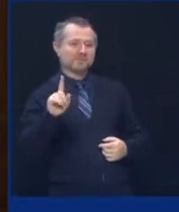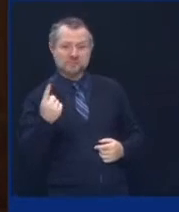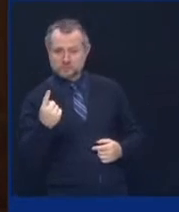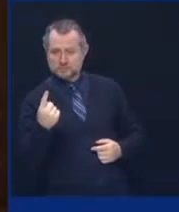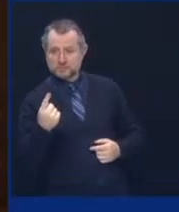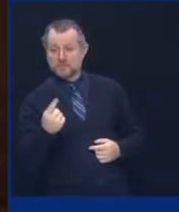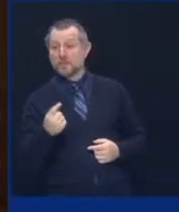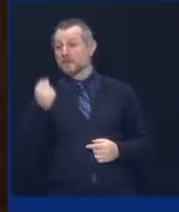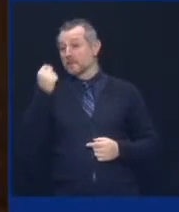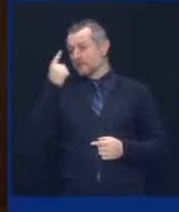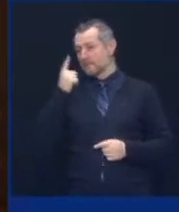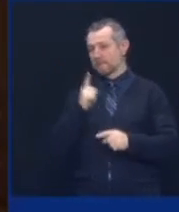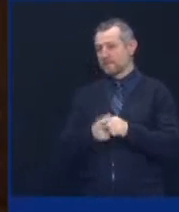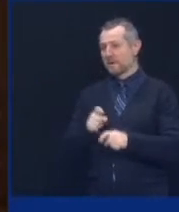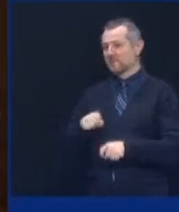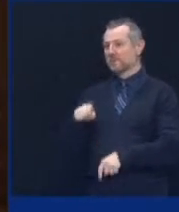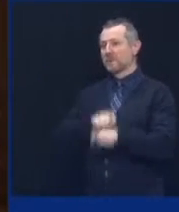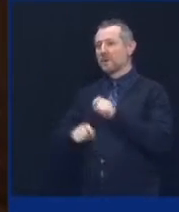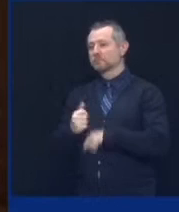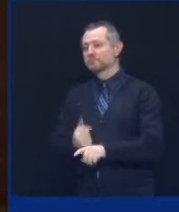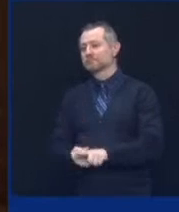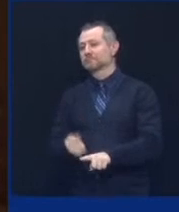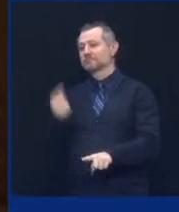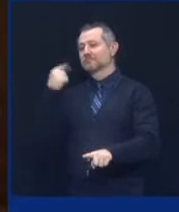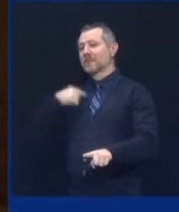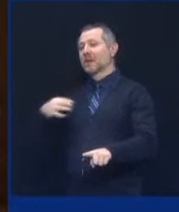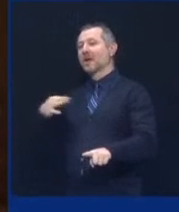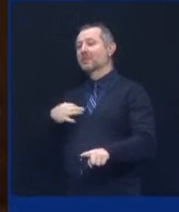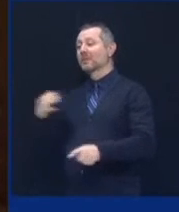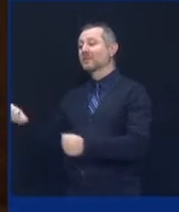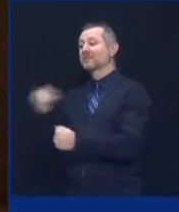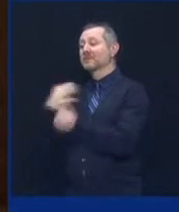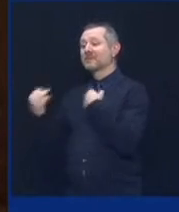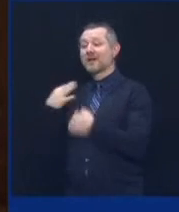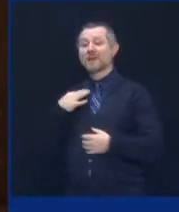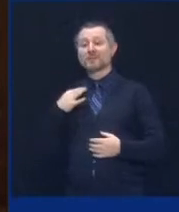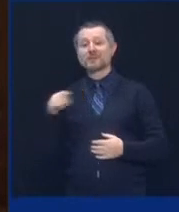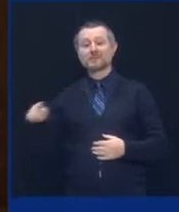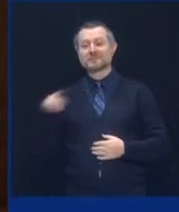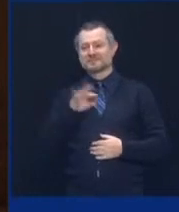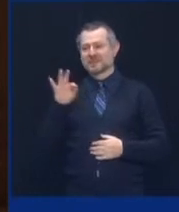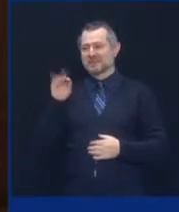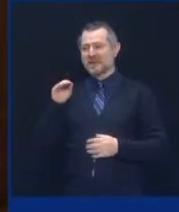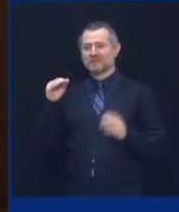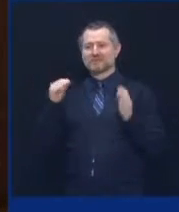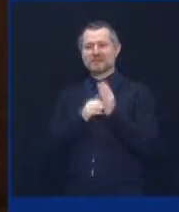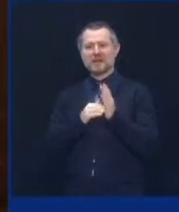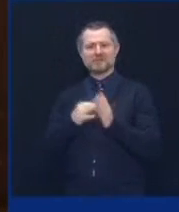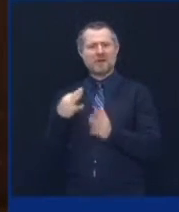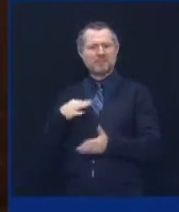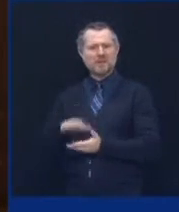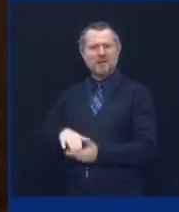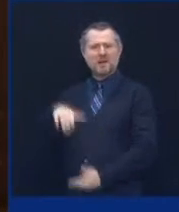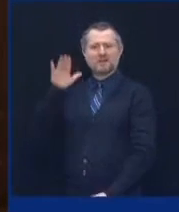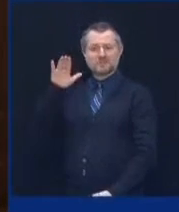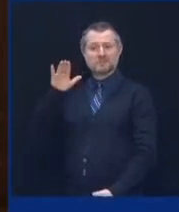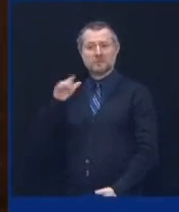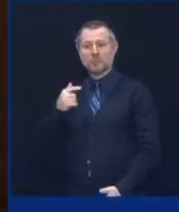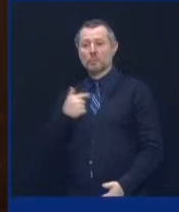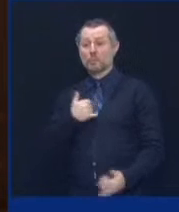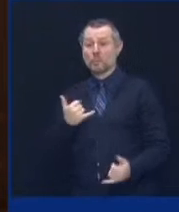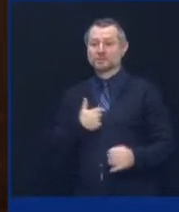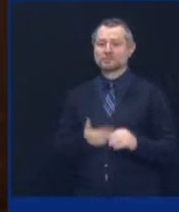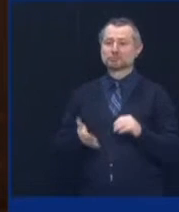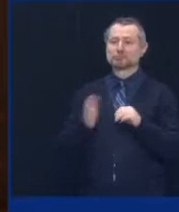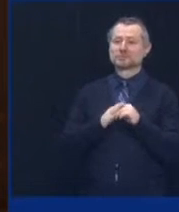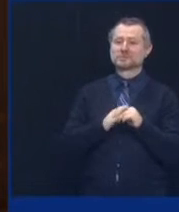the applications that have been received, which were about 90,000 applications. And since we are increasing the eligibility for those